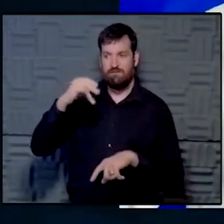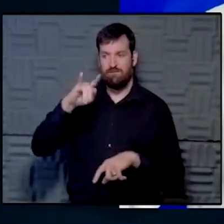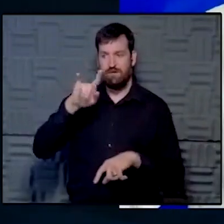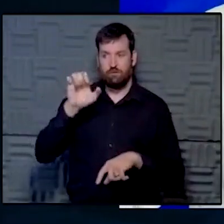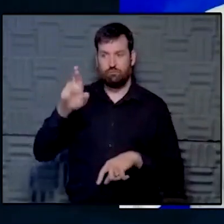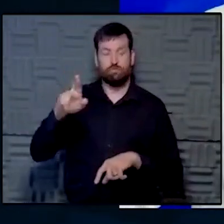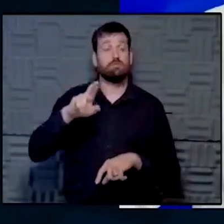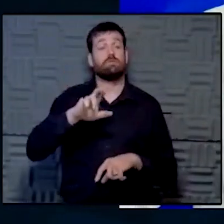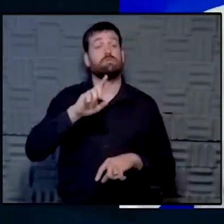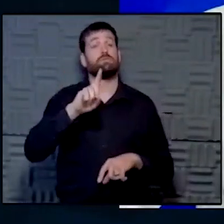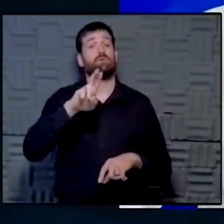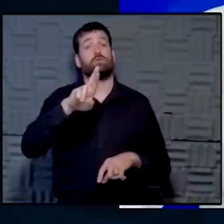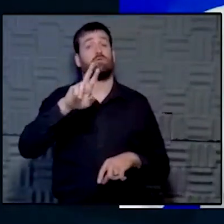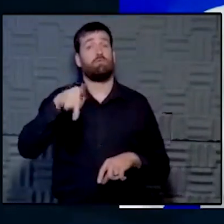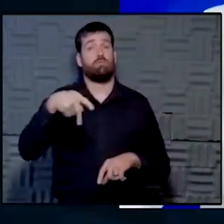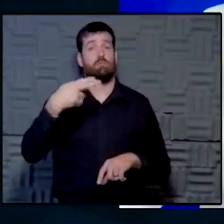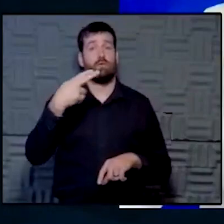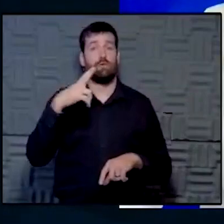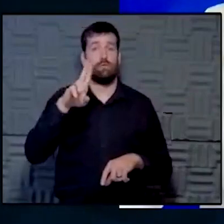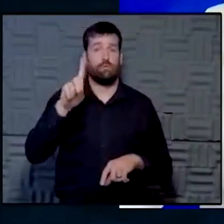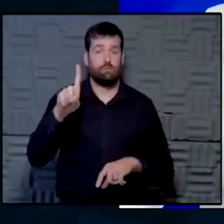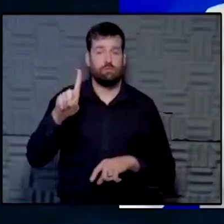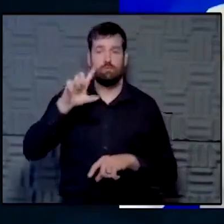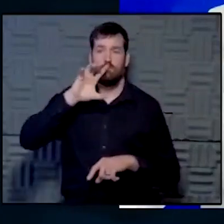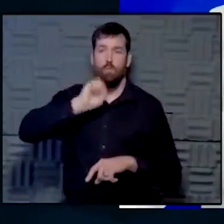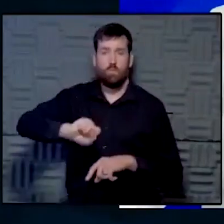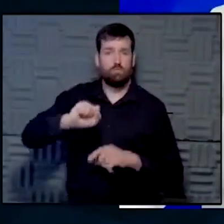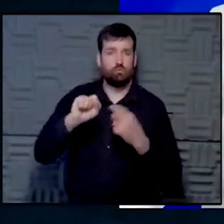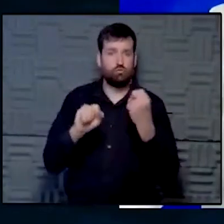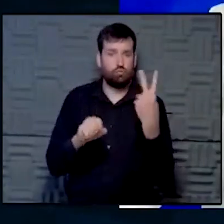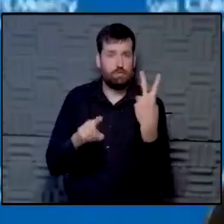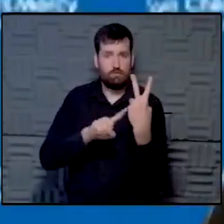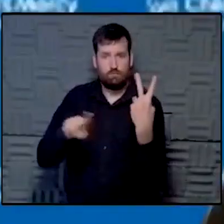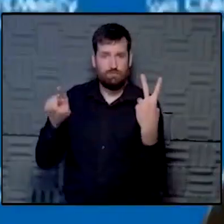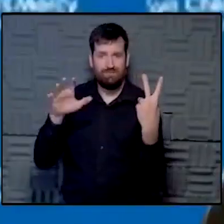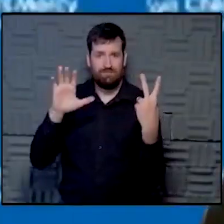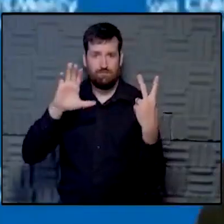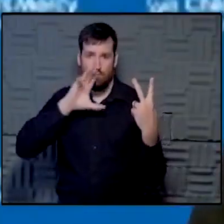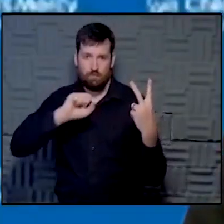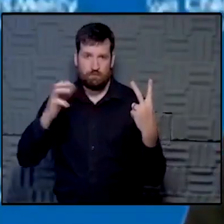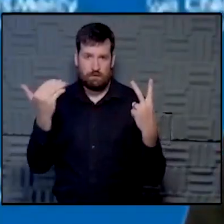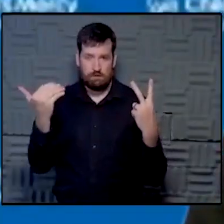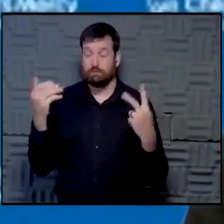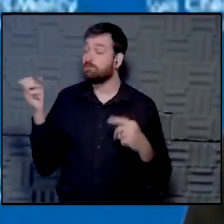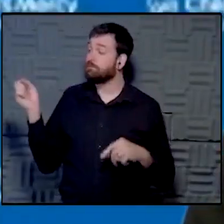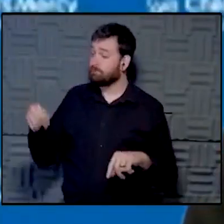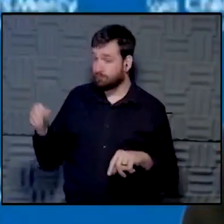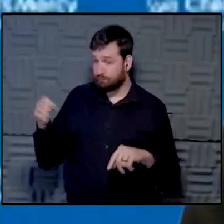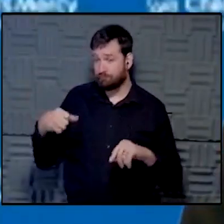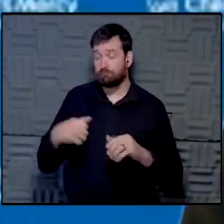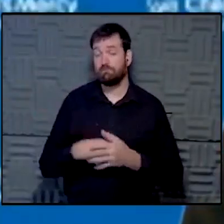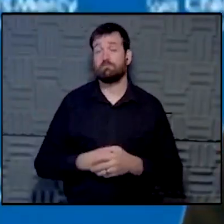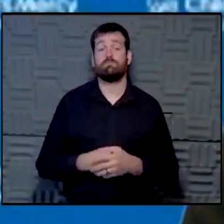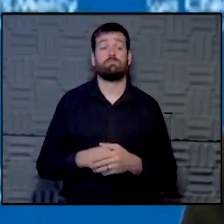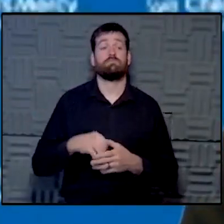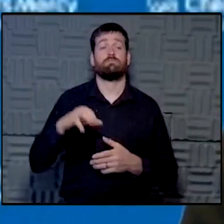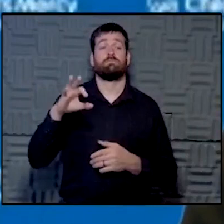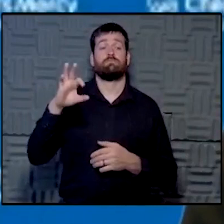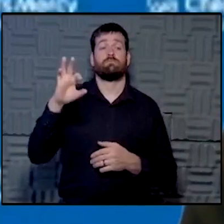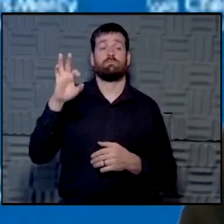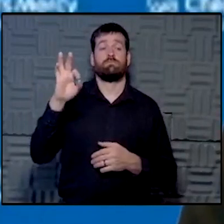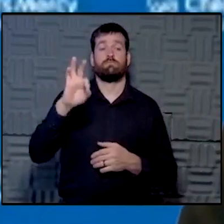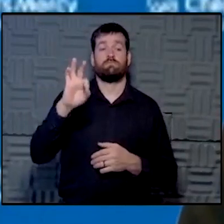Pahud, talk to us a little bit about that data around 12 to 15-year-olds. Yeah, so it's the FDA approved